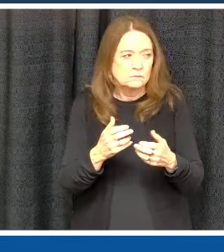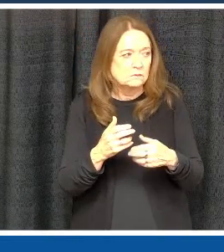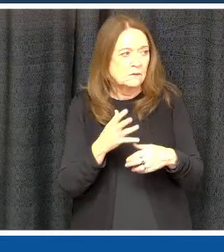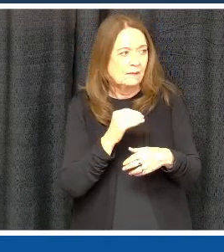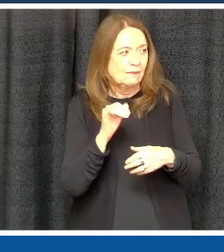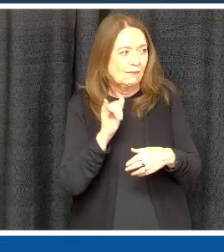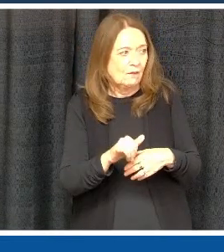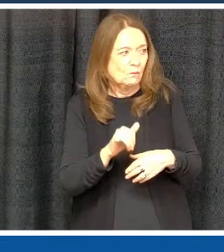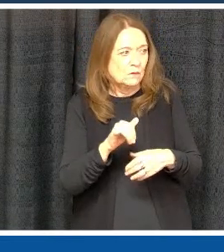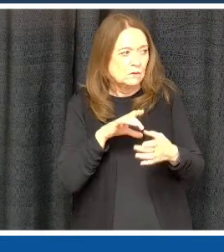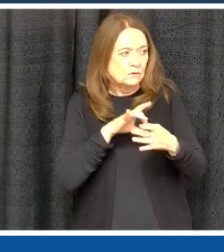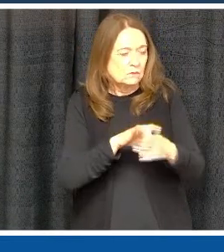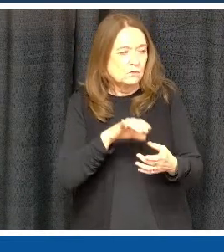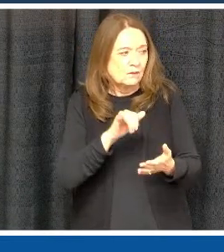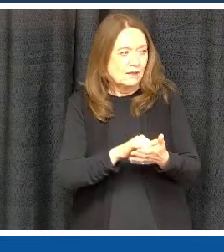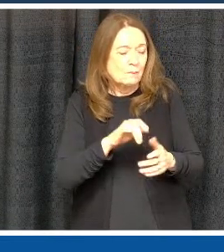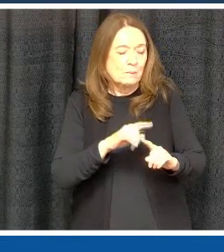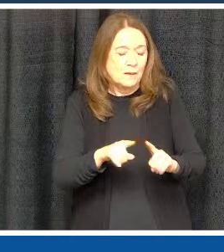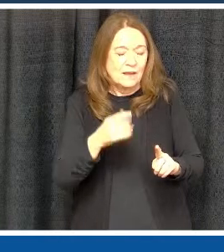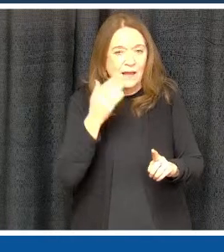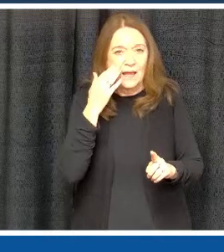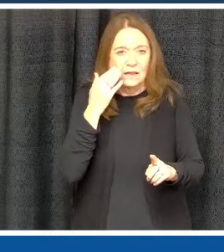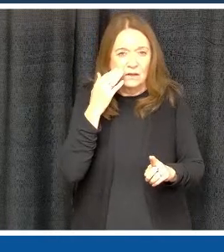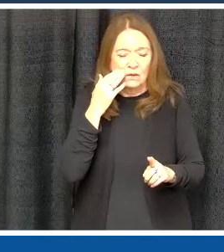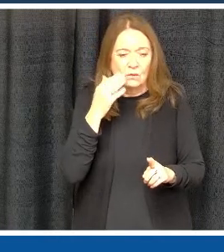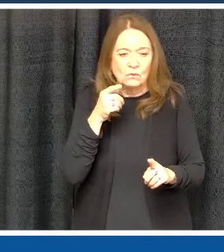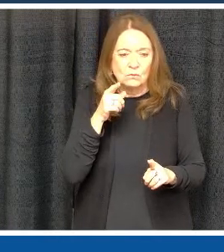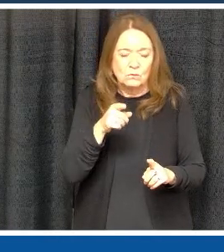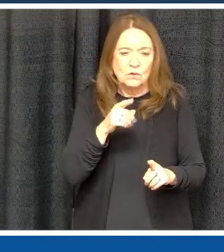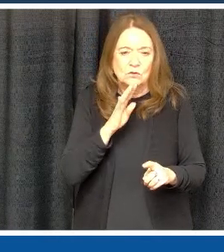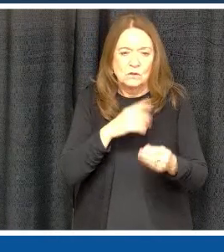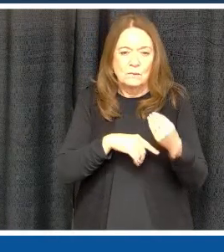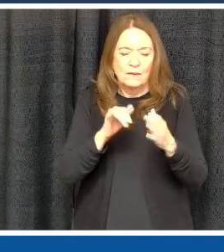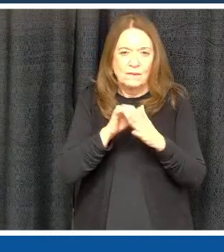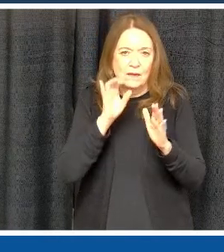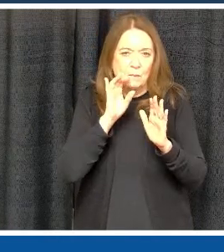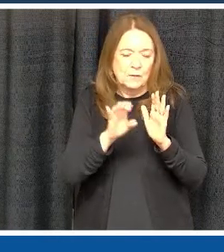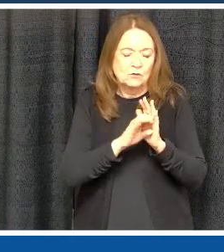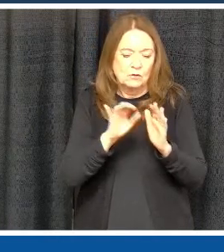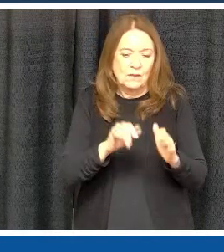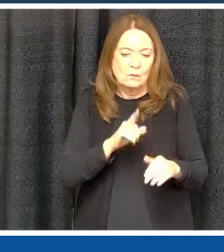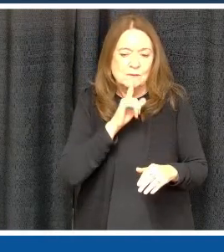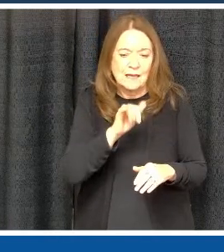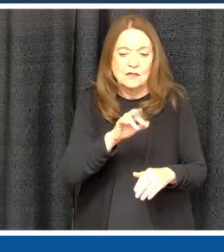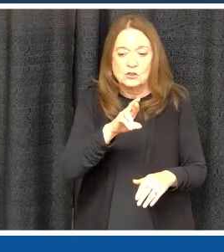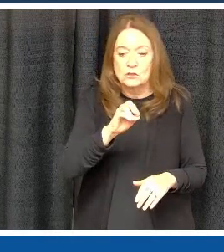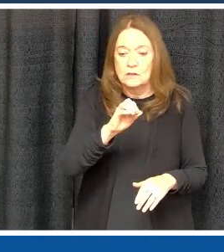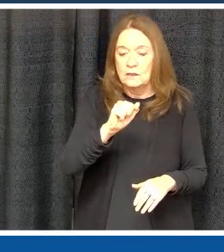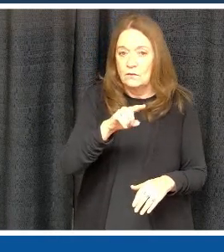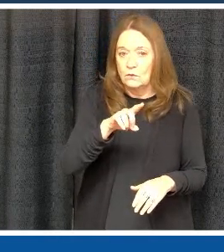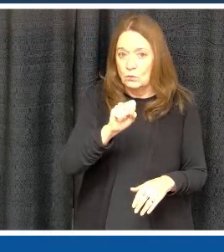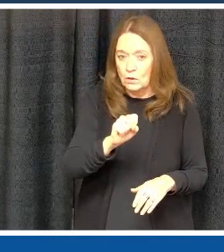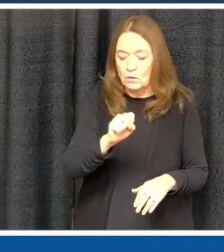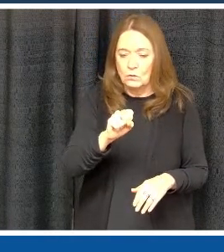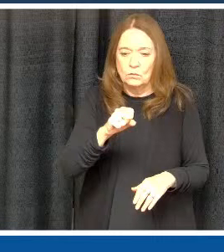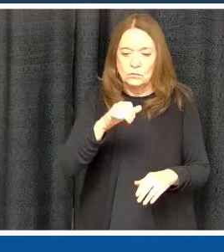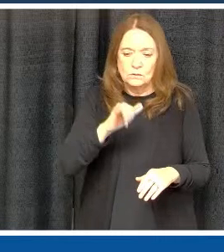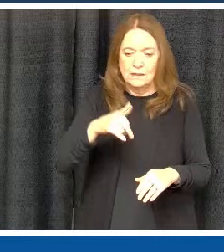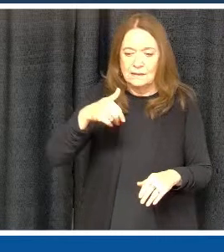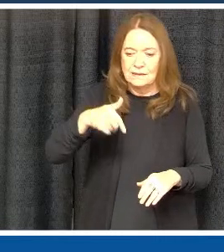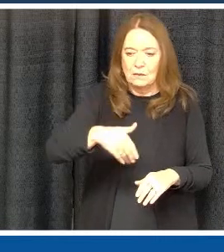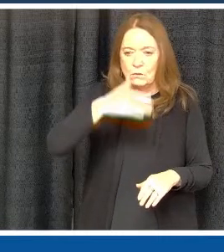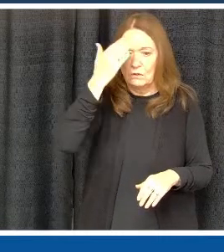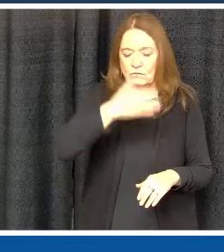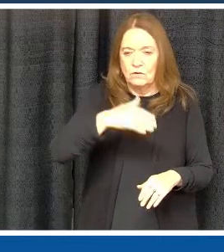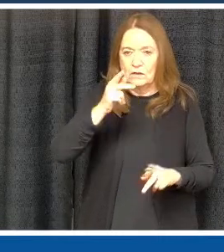And that was in regard to that. But I know, like I said, the picture you're referencing, that was actually the roads that, the sidewalks in front of people's